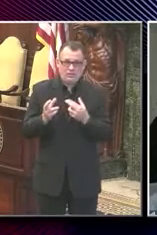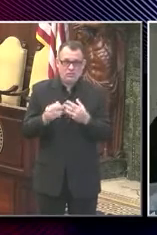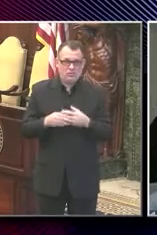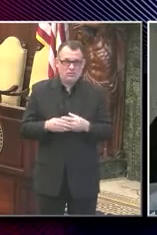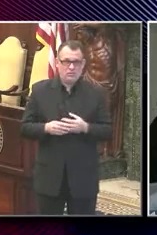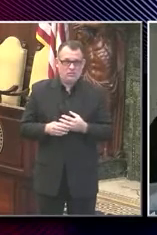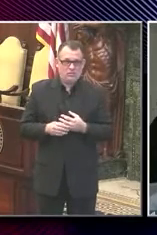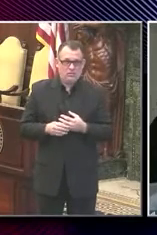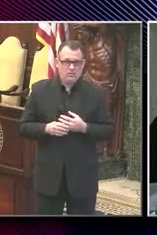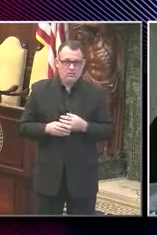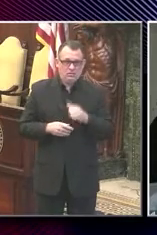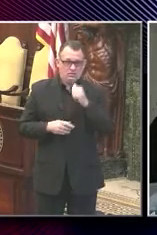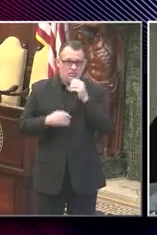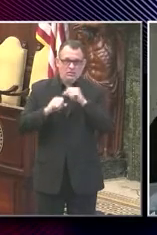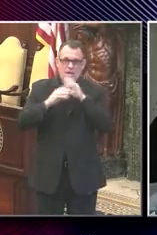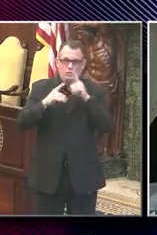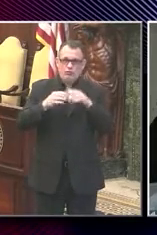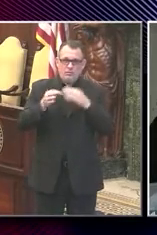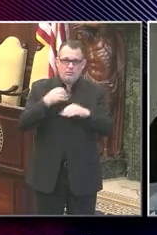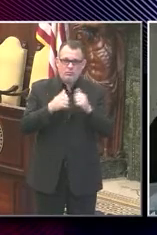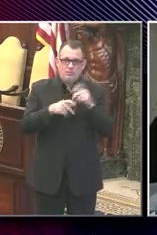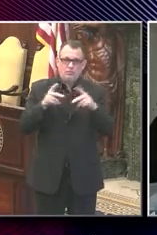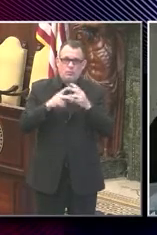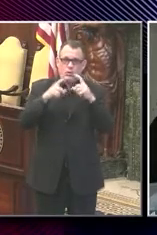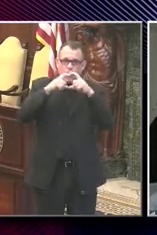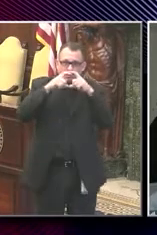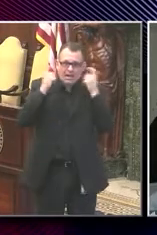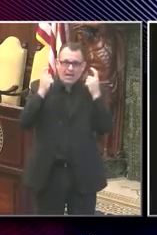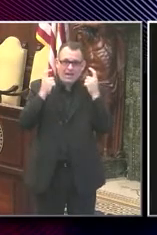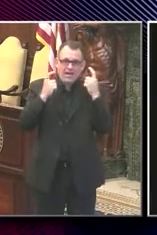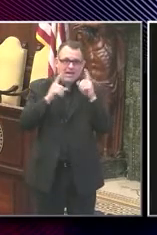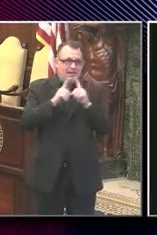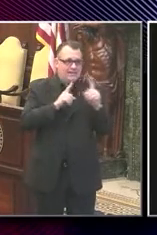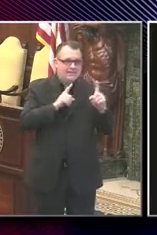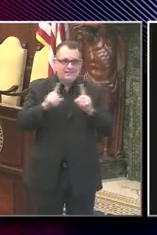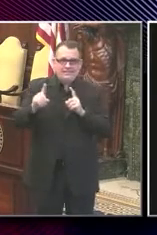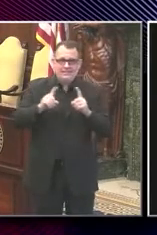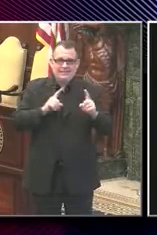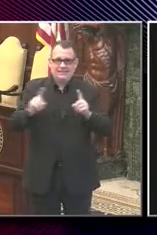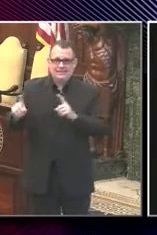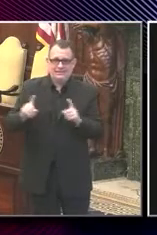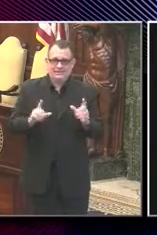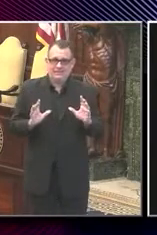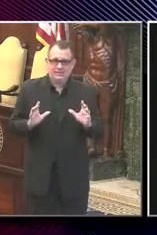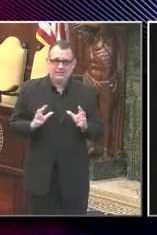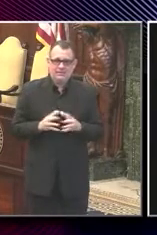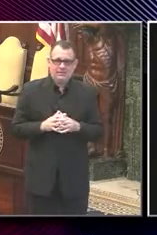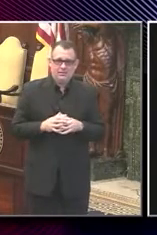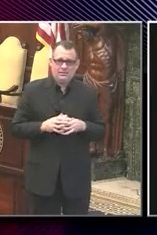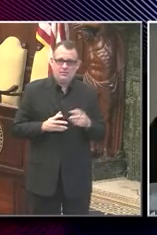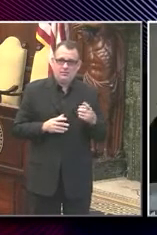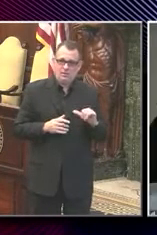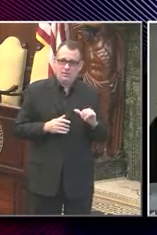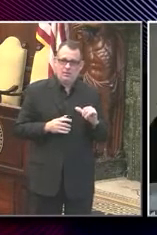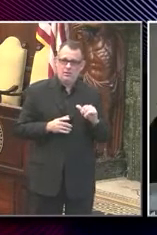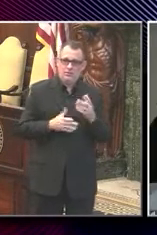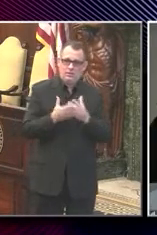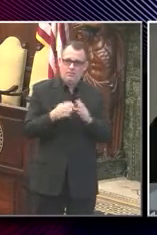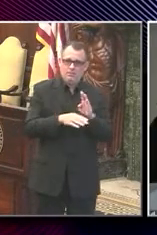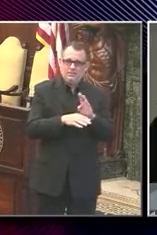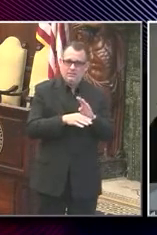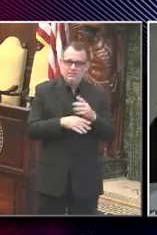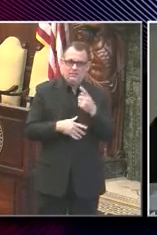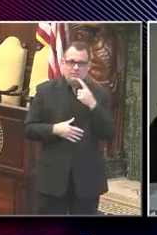not a replacement for people wearing masks and keeping a distance, and that's important. And there's some people, some businesses, for example, that say that they have a